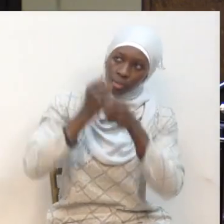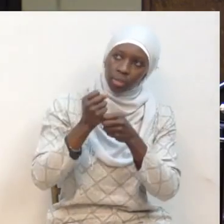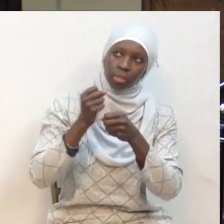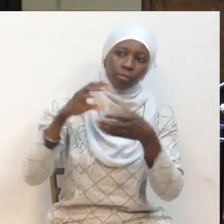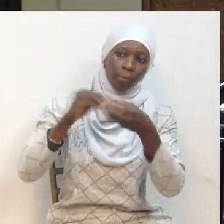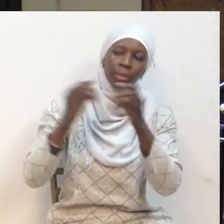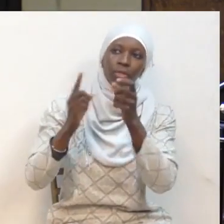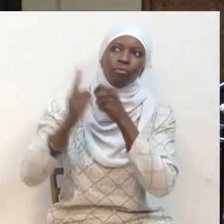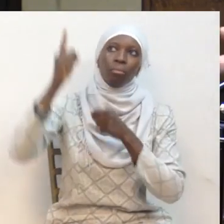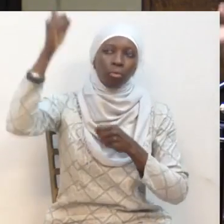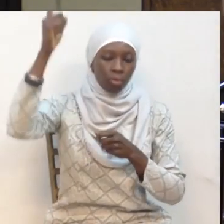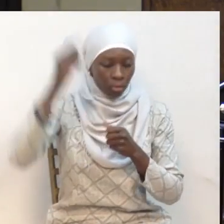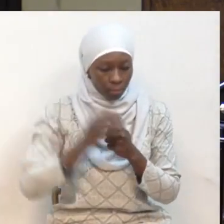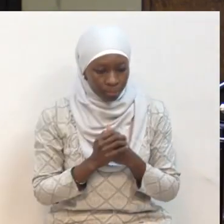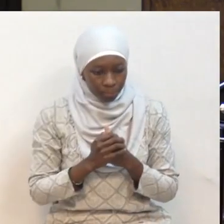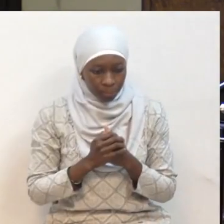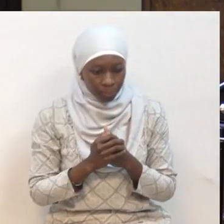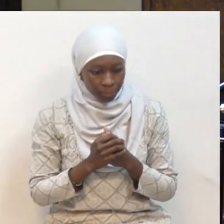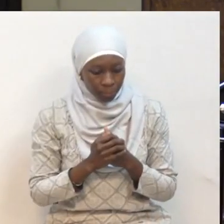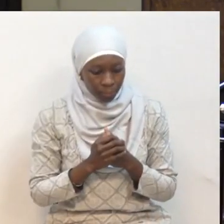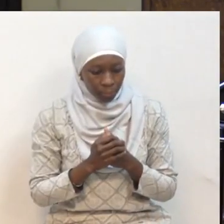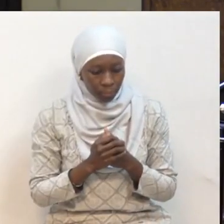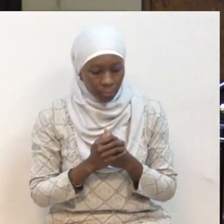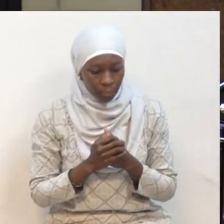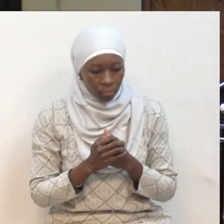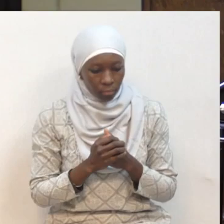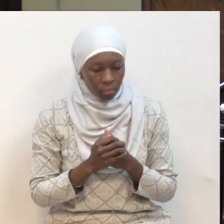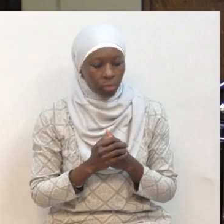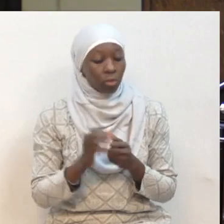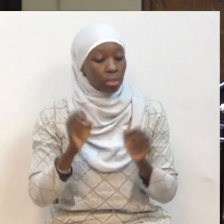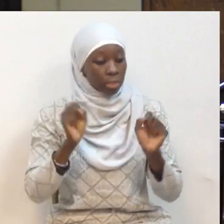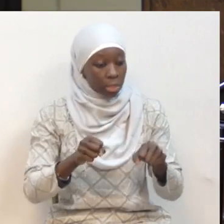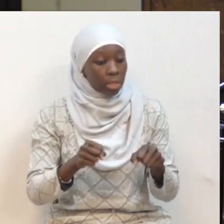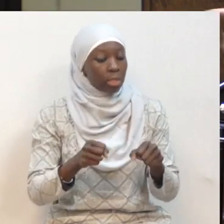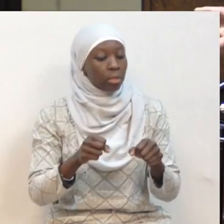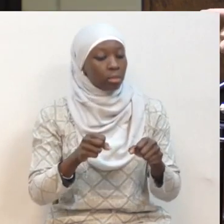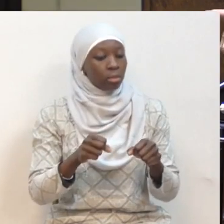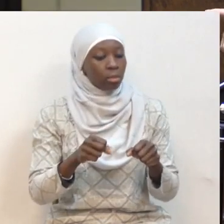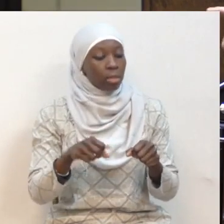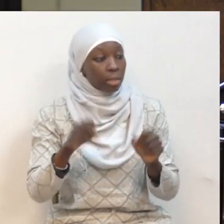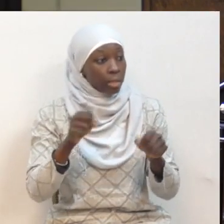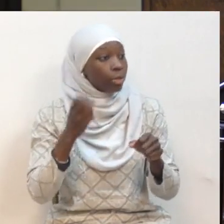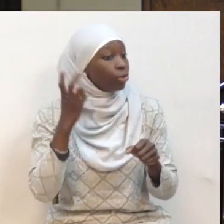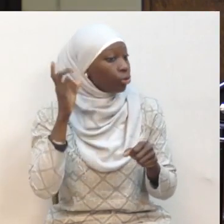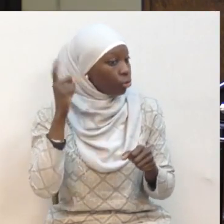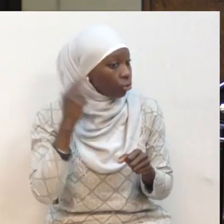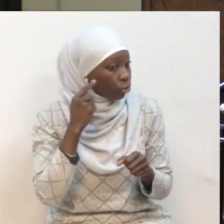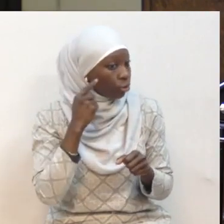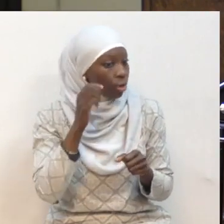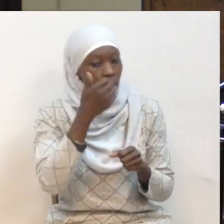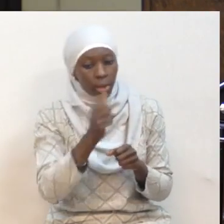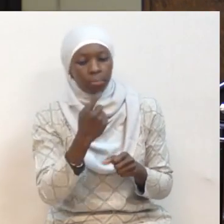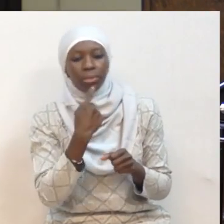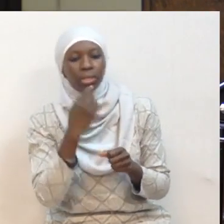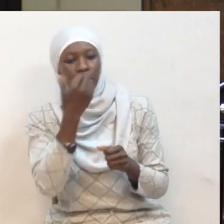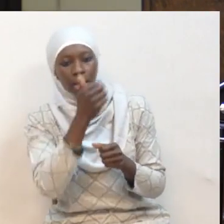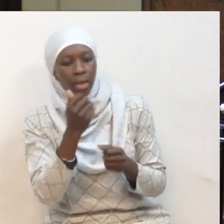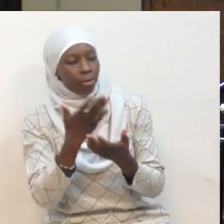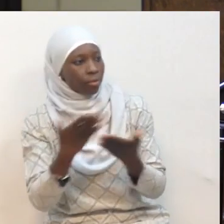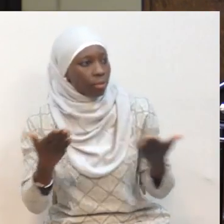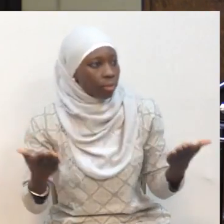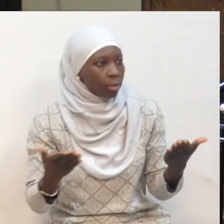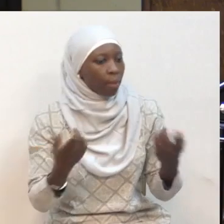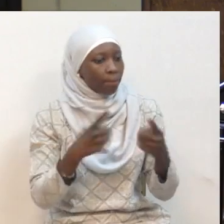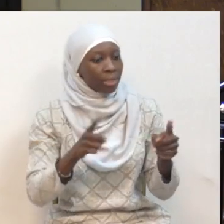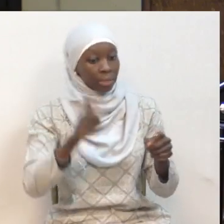say anything and ignore what they say and go with their opinion, they need to listen.